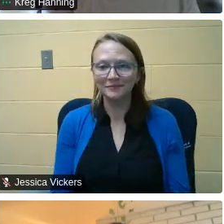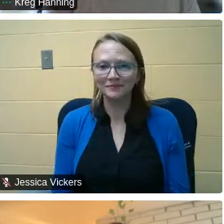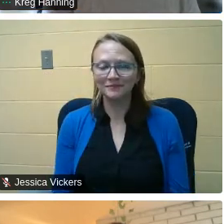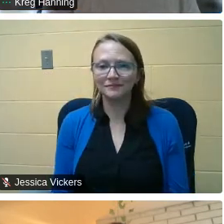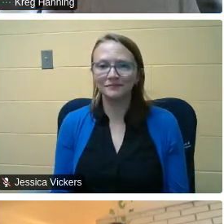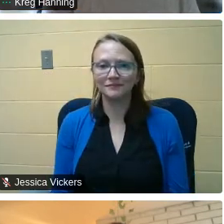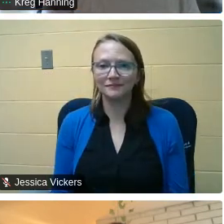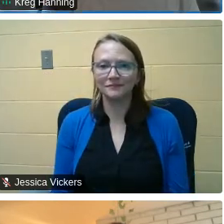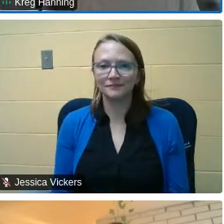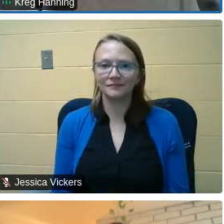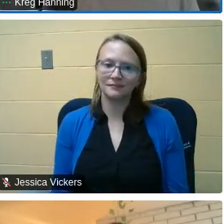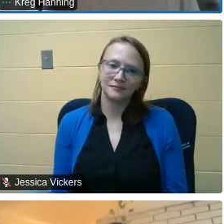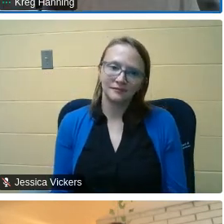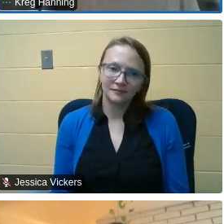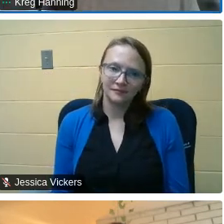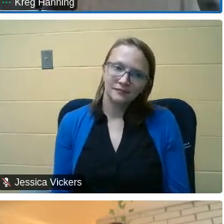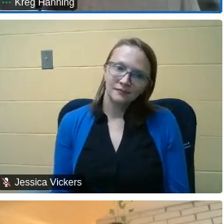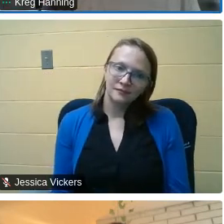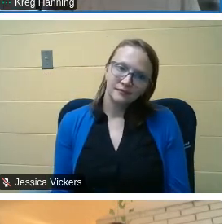Oh, uh-oh.